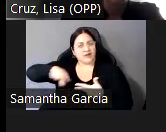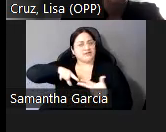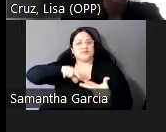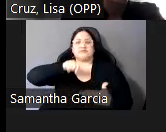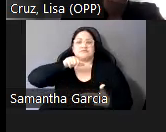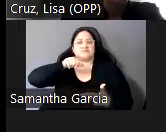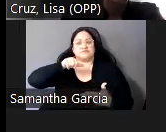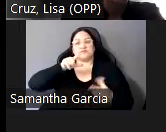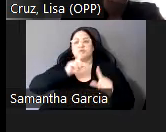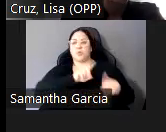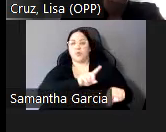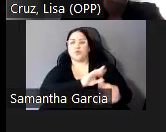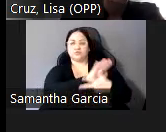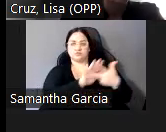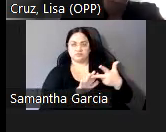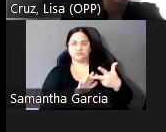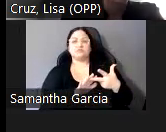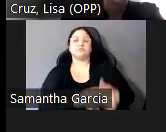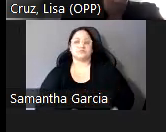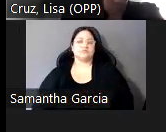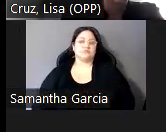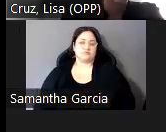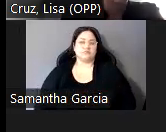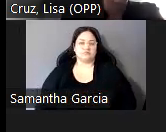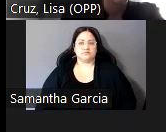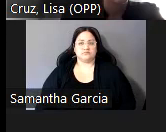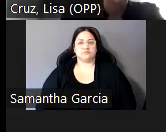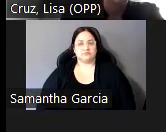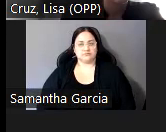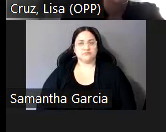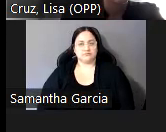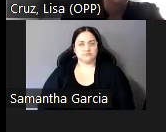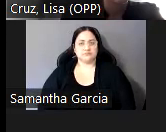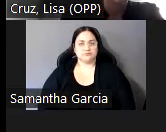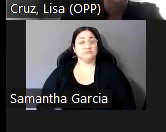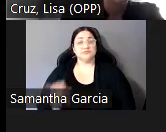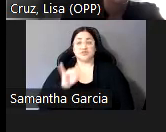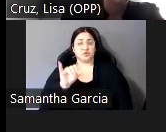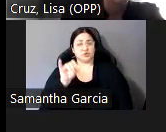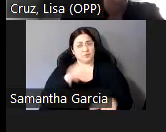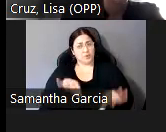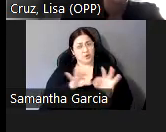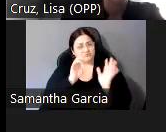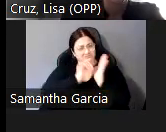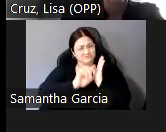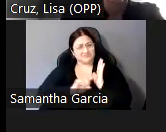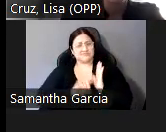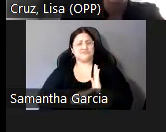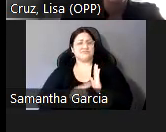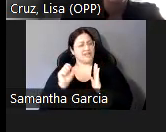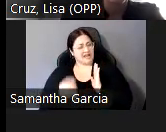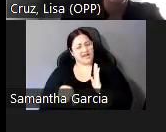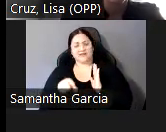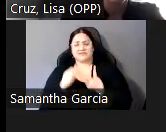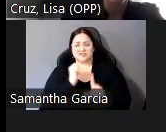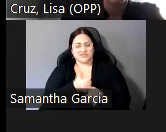engine and type in whatever you think that fraud is plus fraud. You'll be amazed on how much information is out there. I always tell people, be your own detective. Go